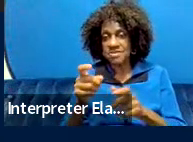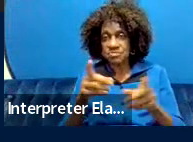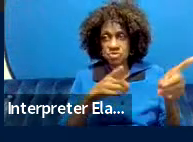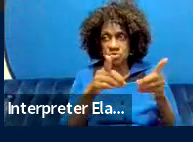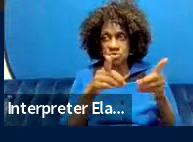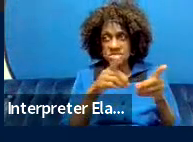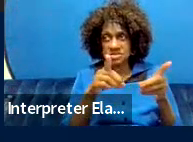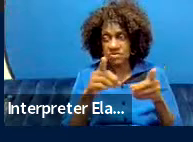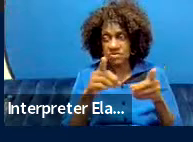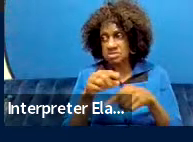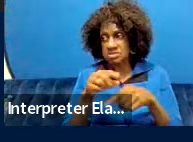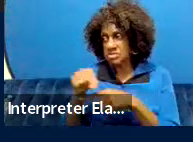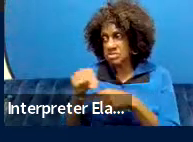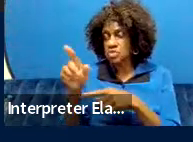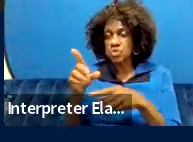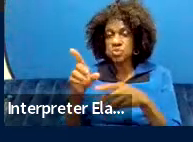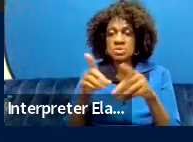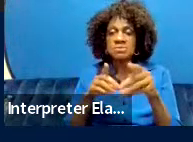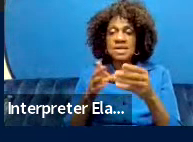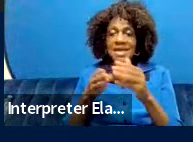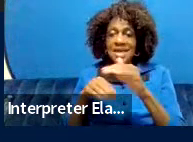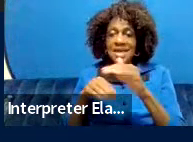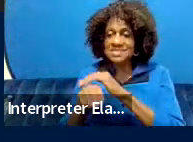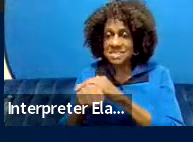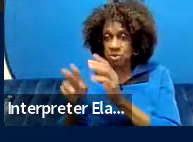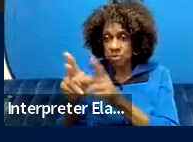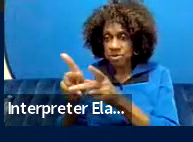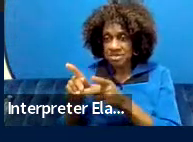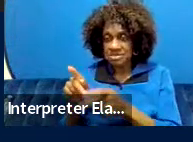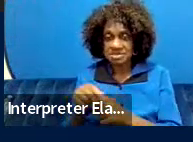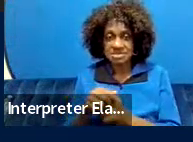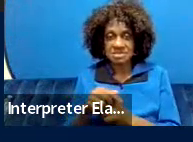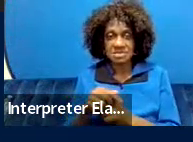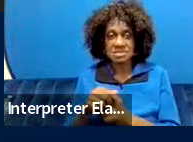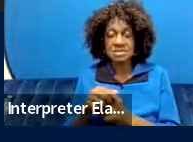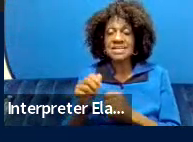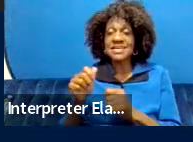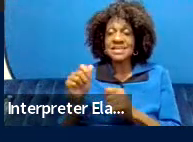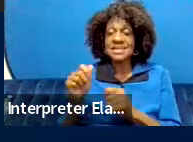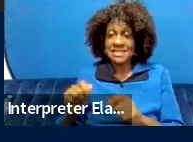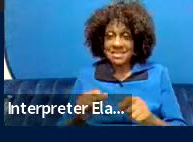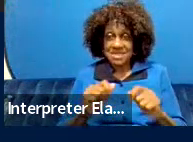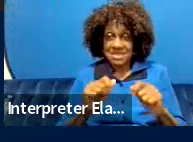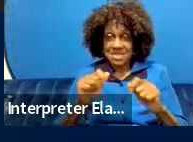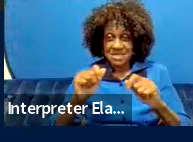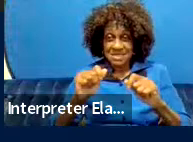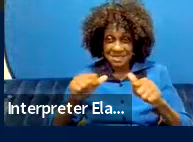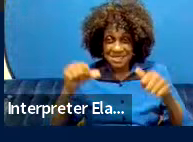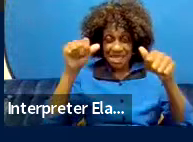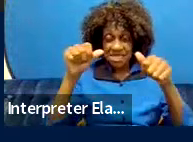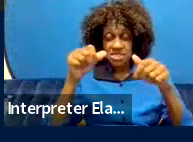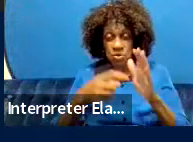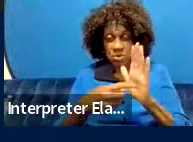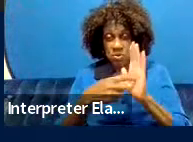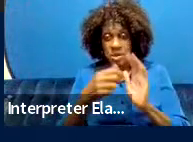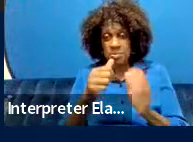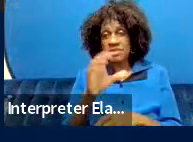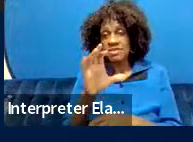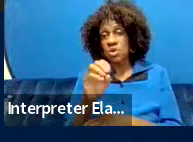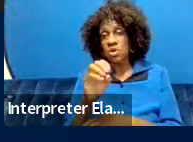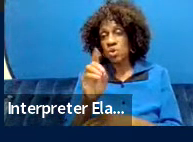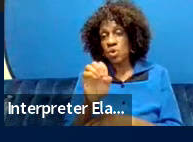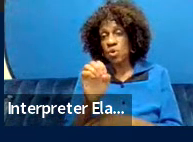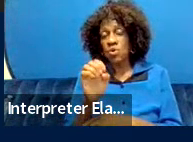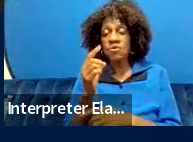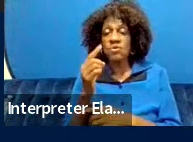inaccessible elements to the accessible elements. And signs are required by other codes that are referenced by the